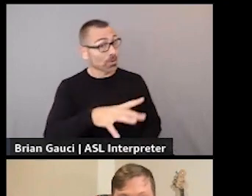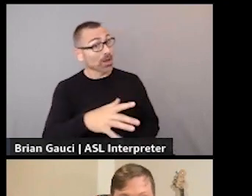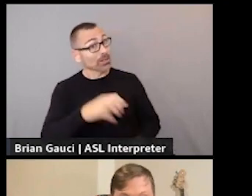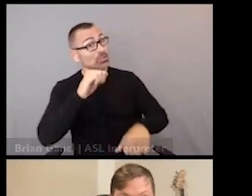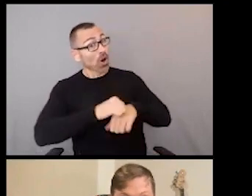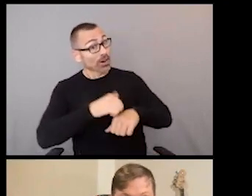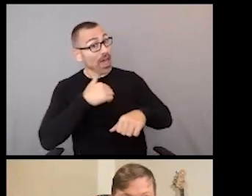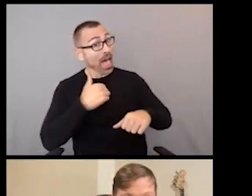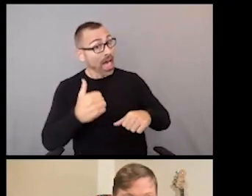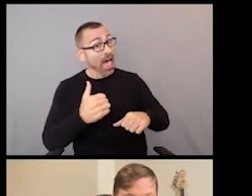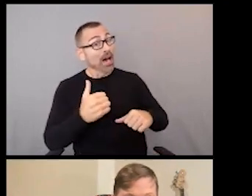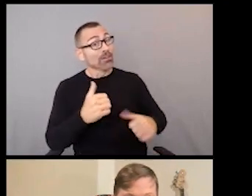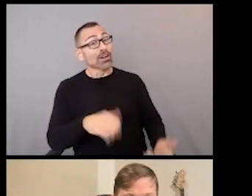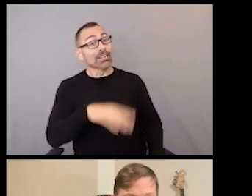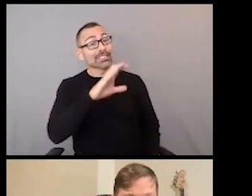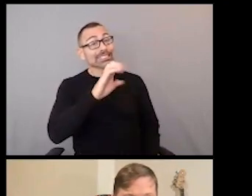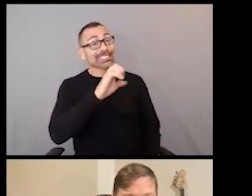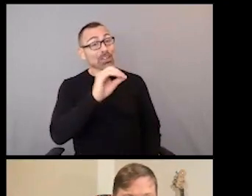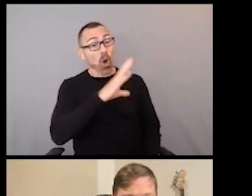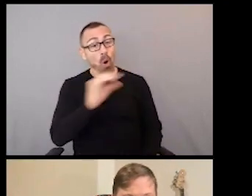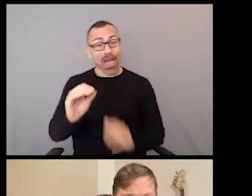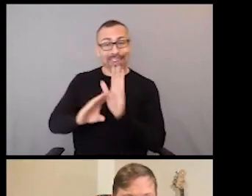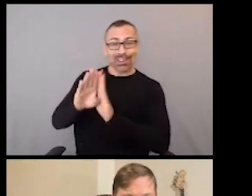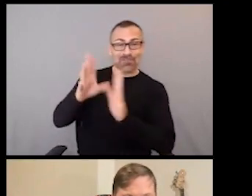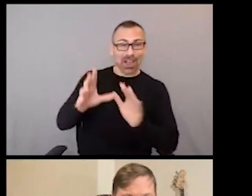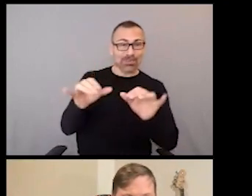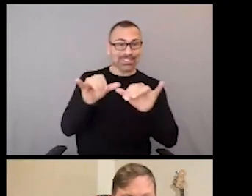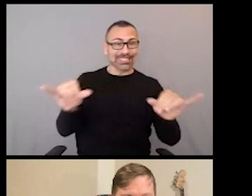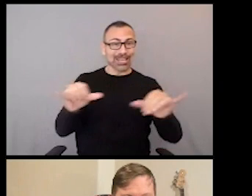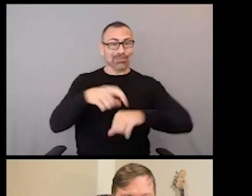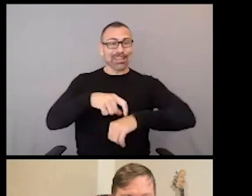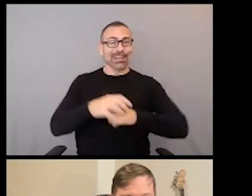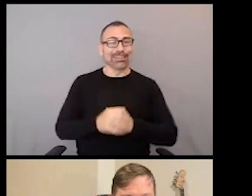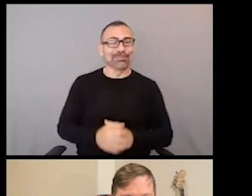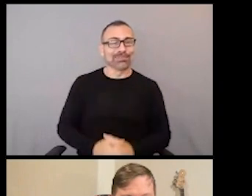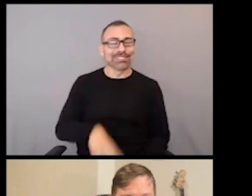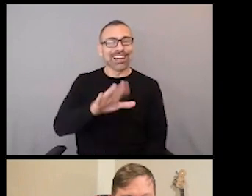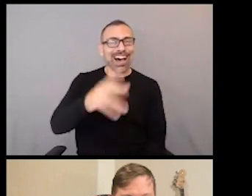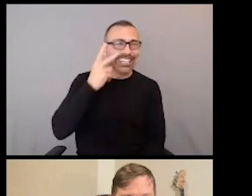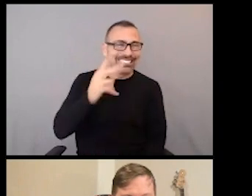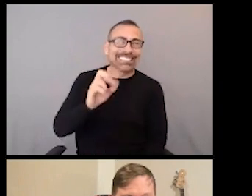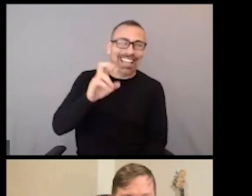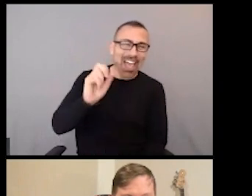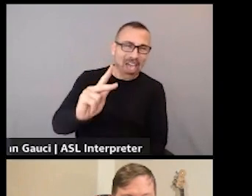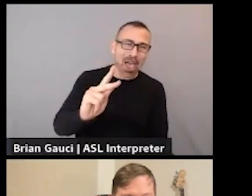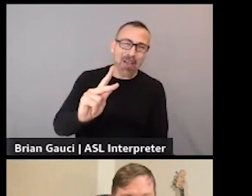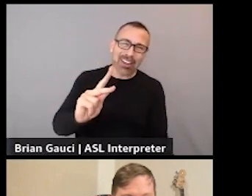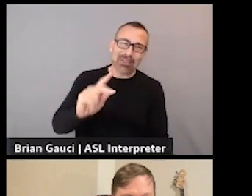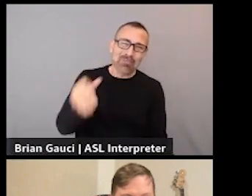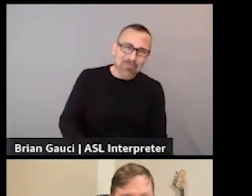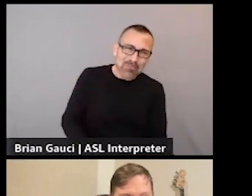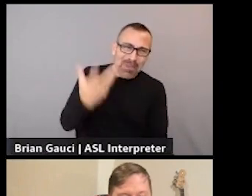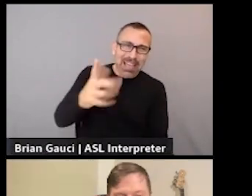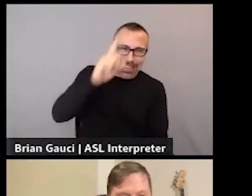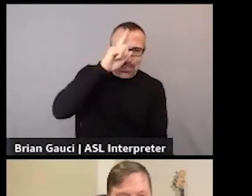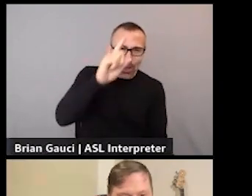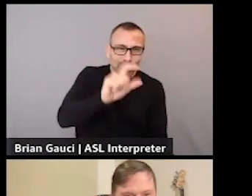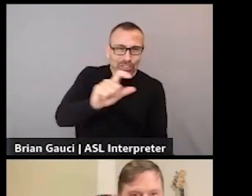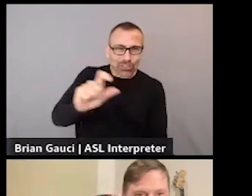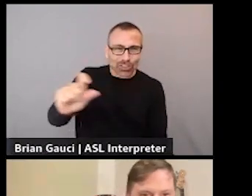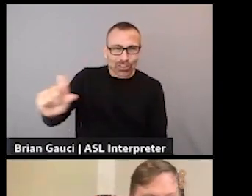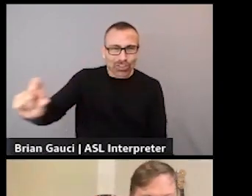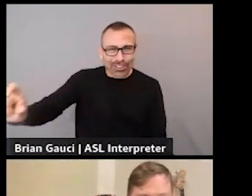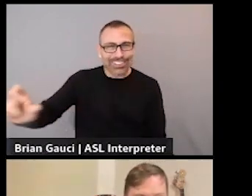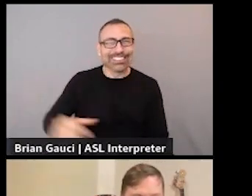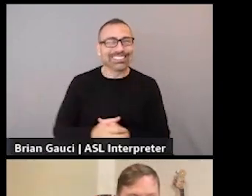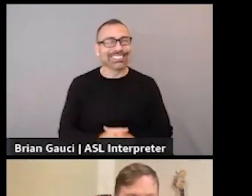your CEO support. I see Eric's unicorns. Yes. Yes. Everybody wants a